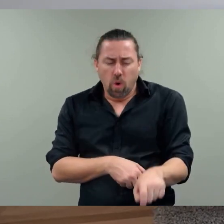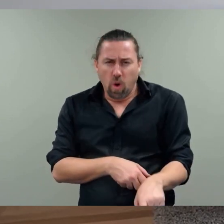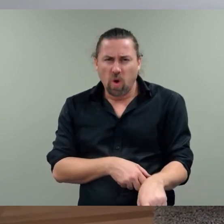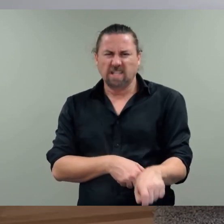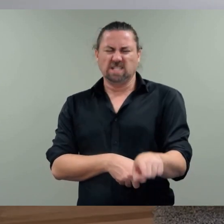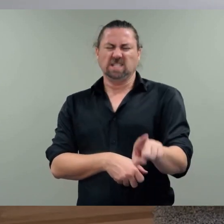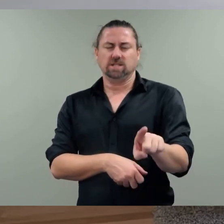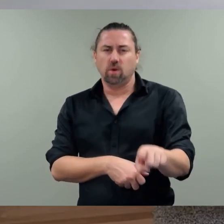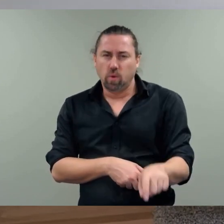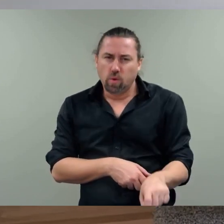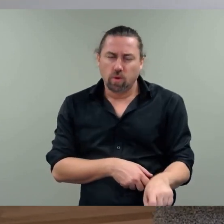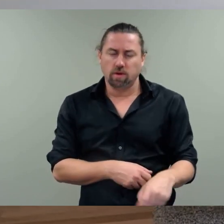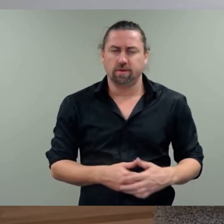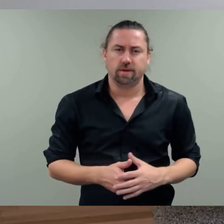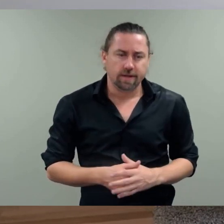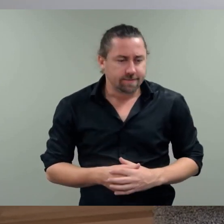leg.